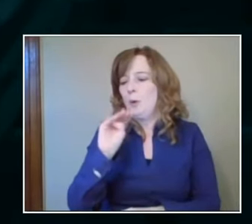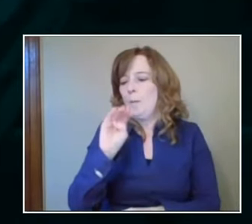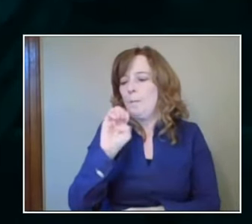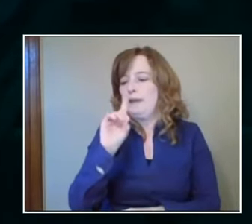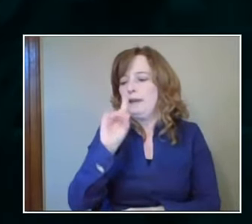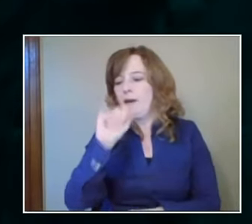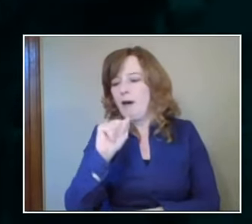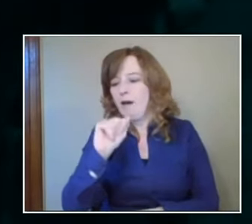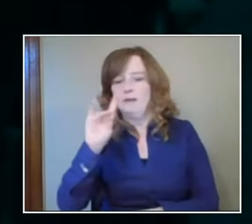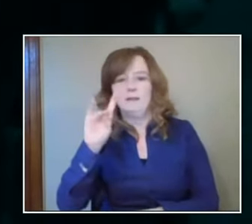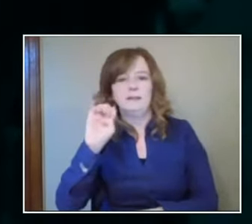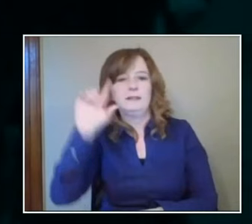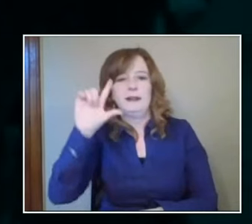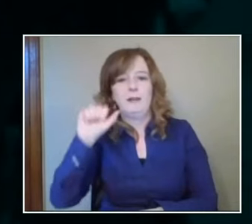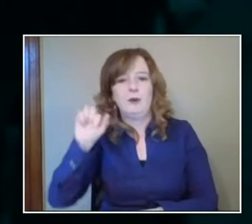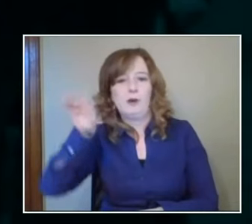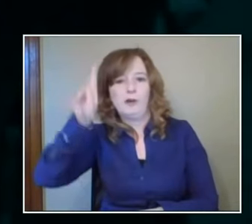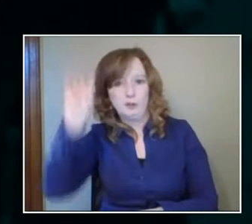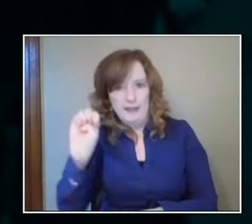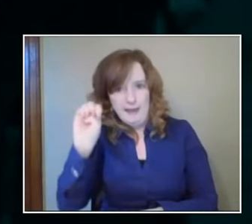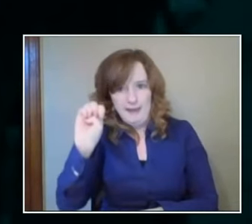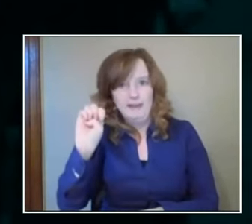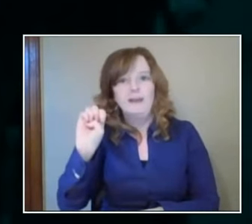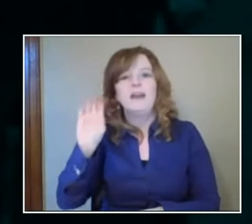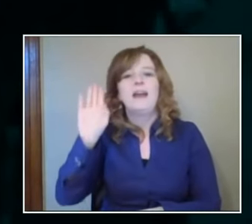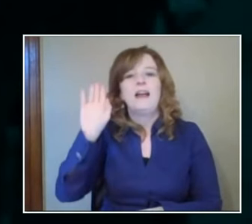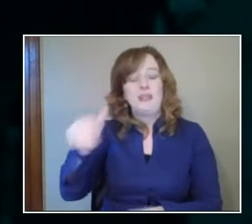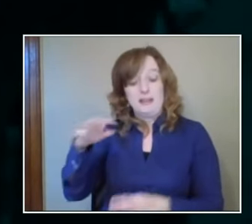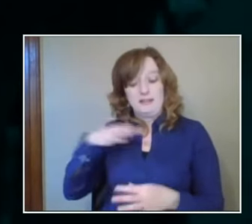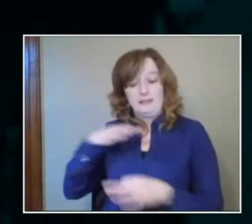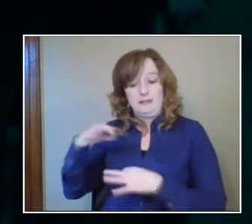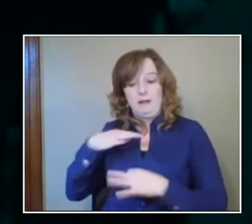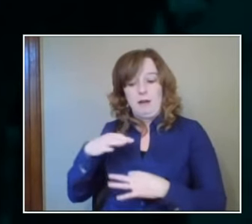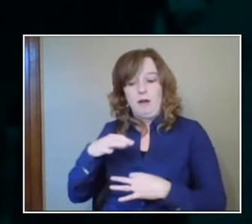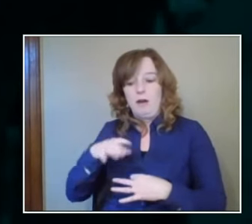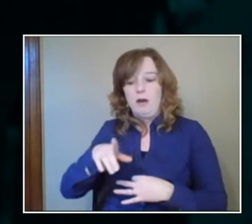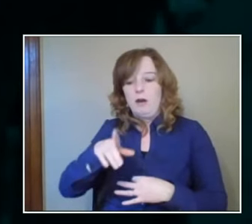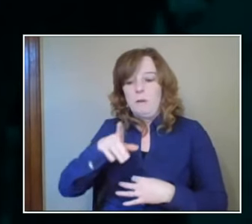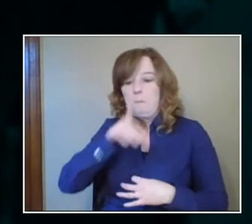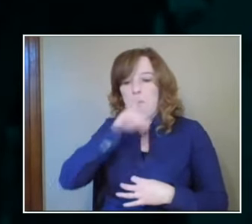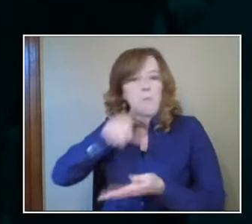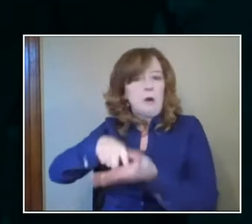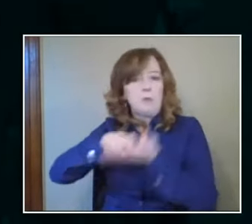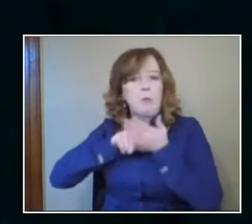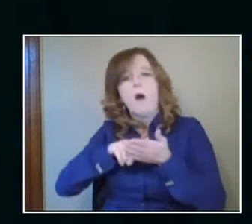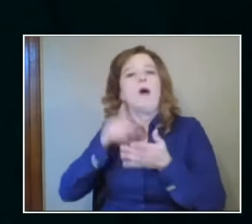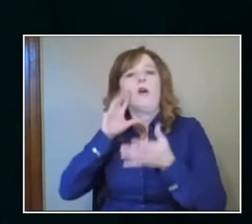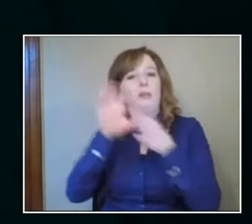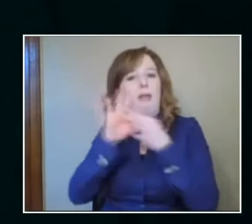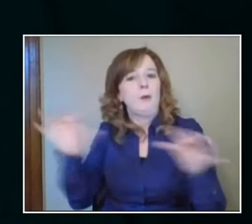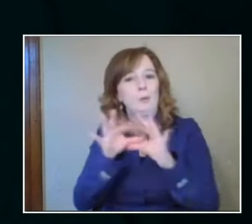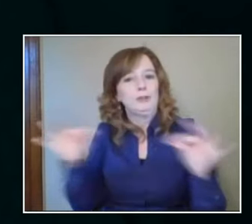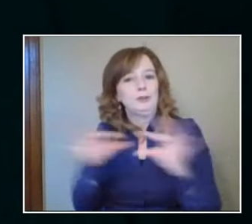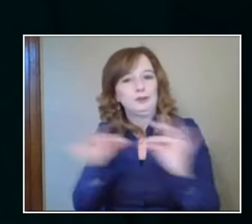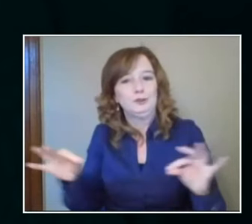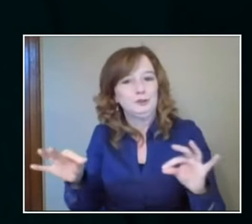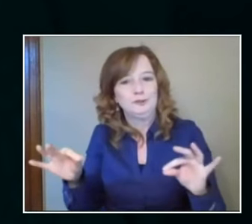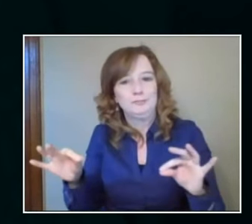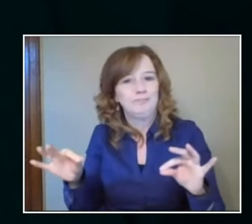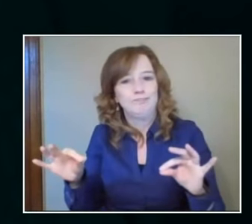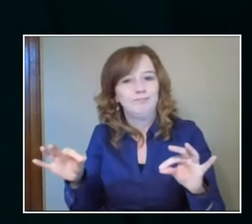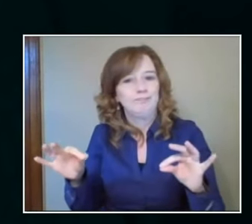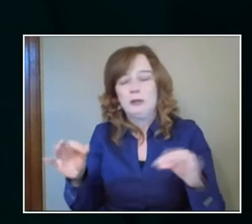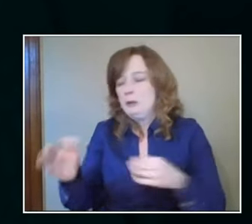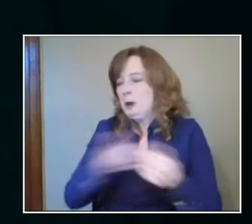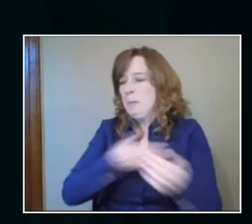a performance style that does not require a recognizable language. All of the actors, no matter where they're from,